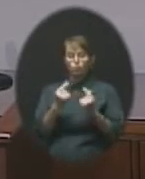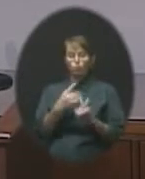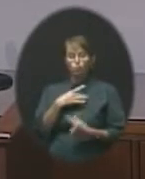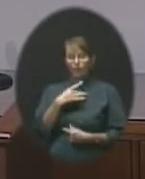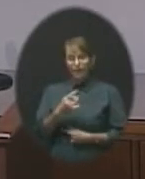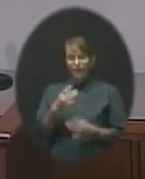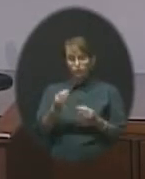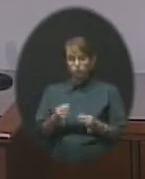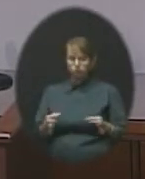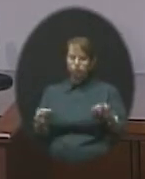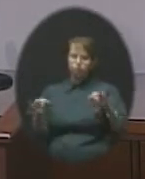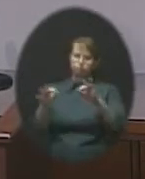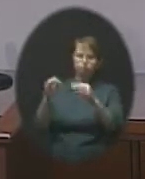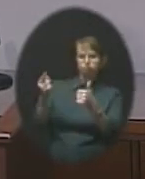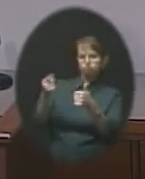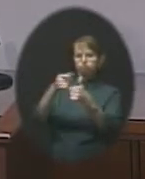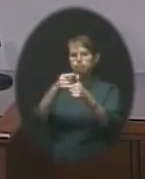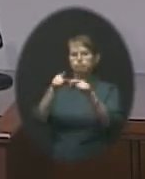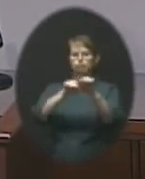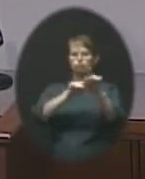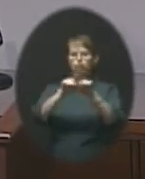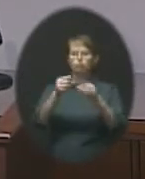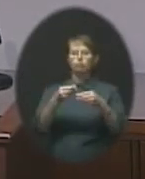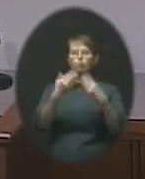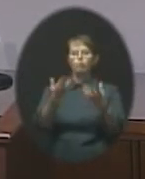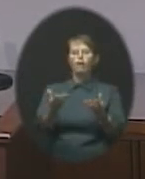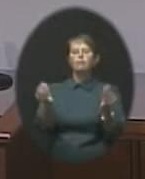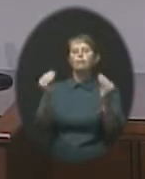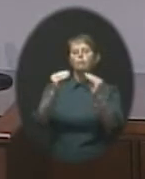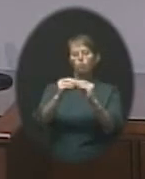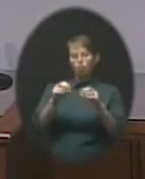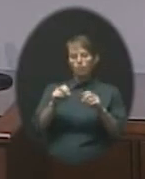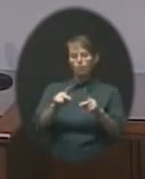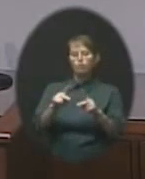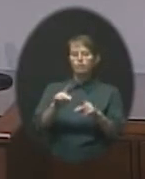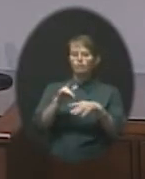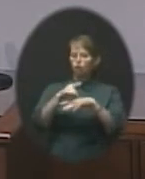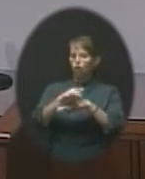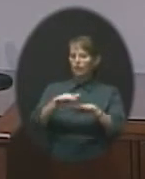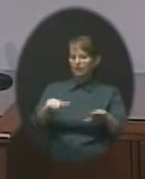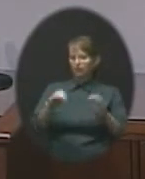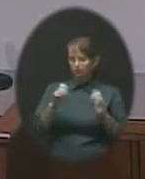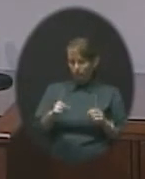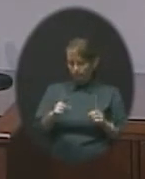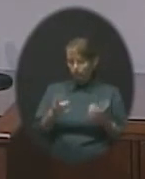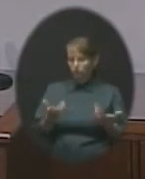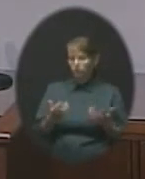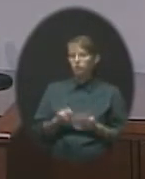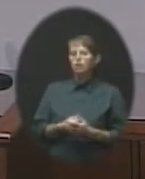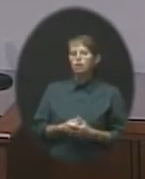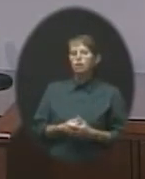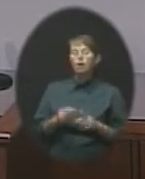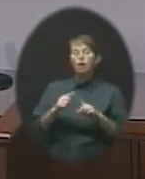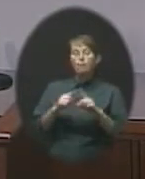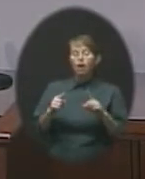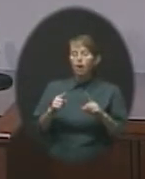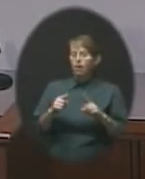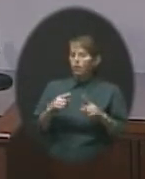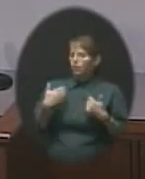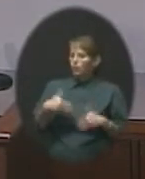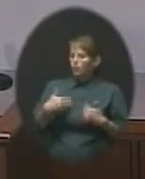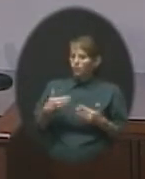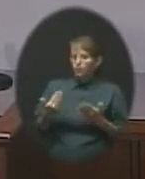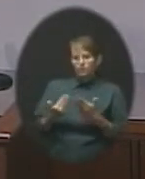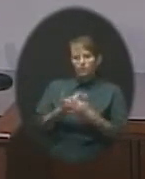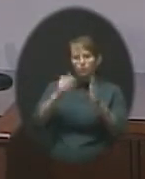priority stars on is to provide more opportunities for early childhood education. But we have some novel things happening. We have